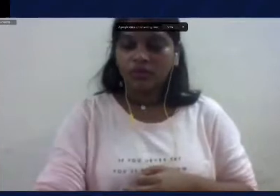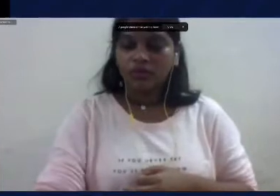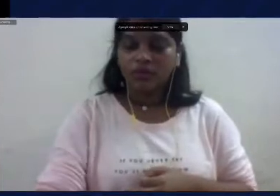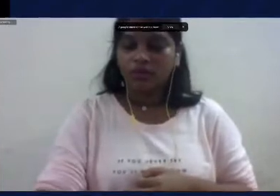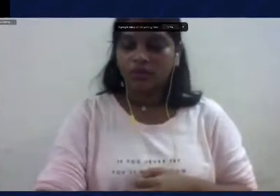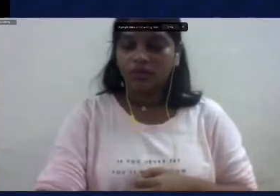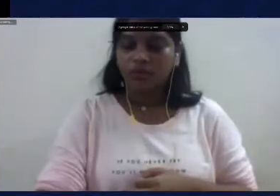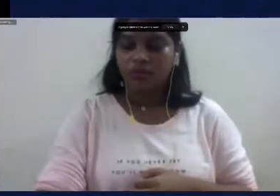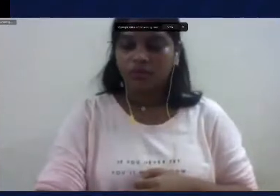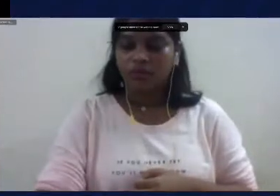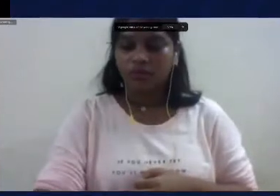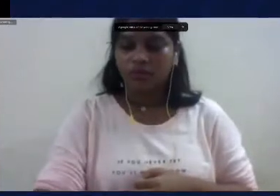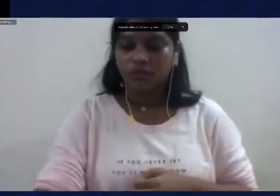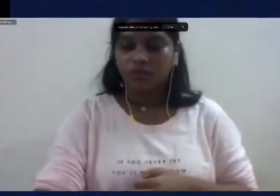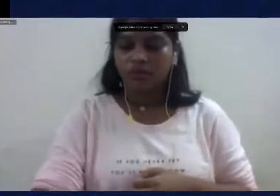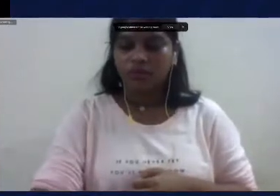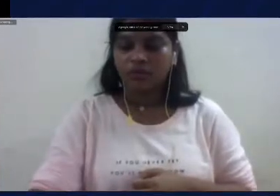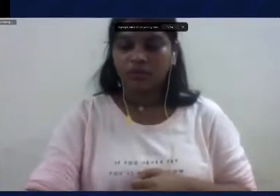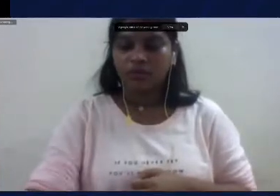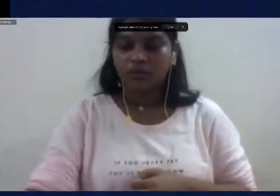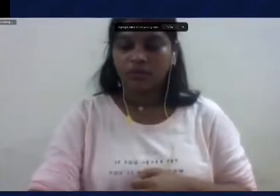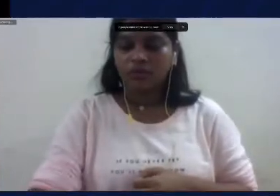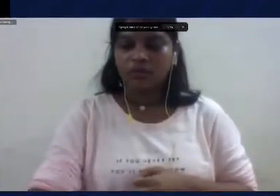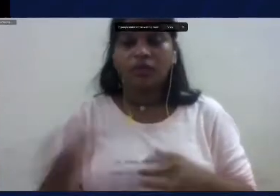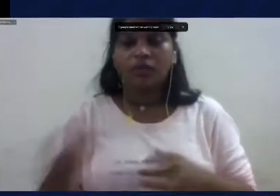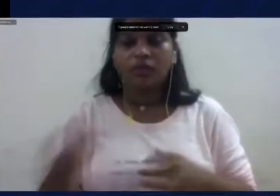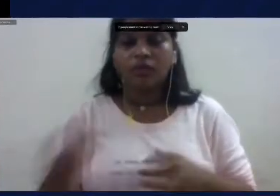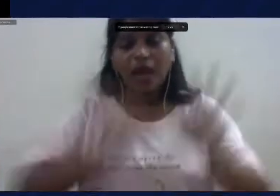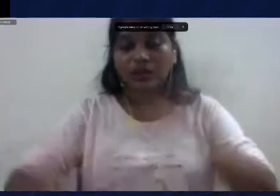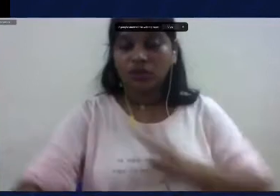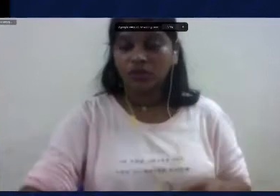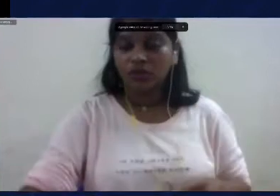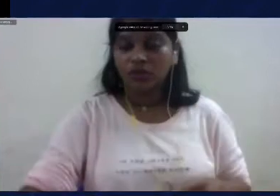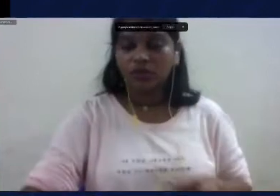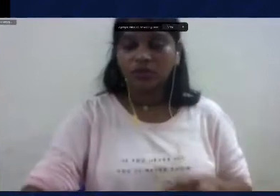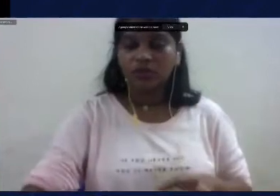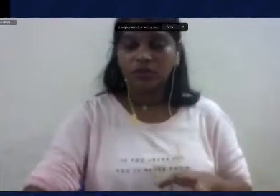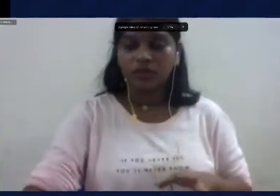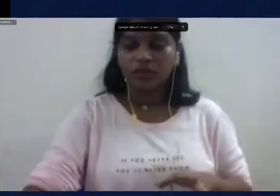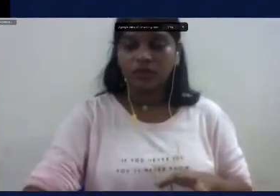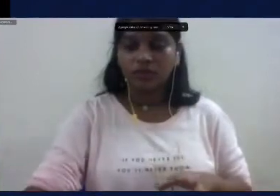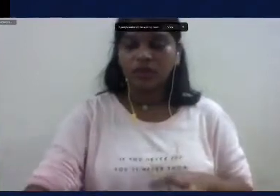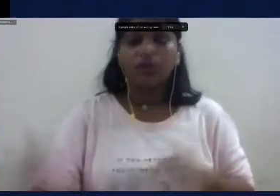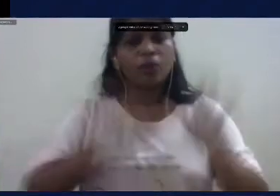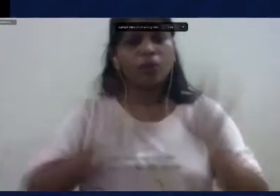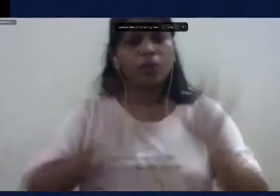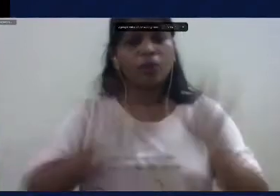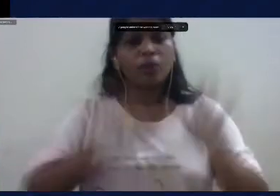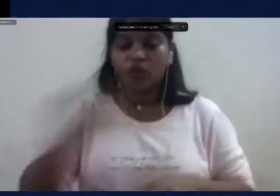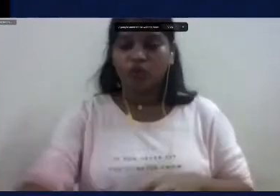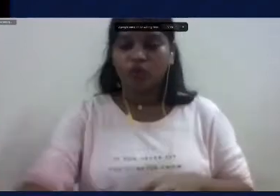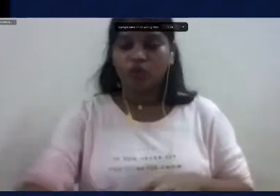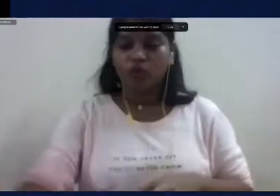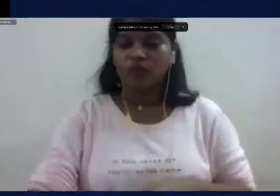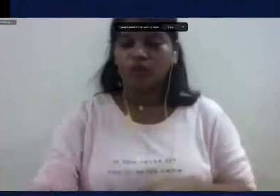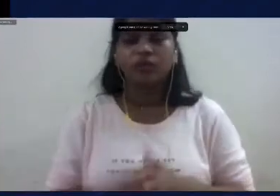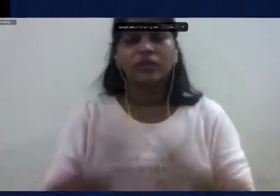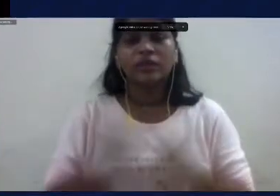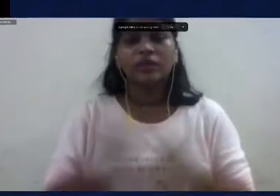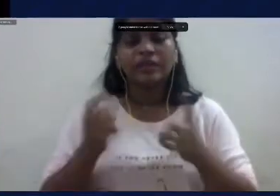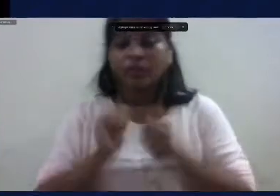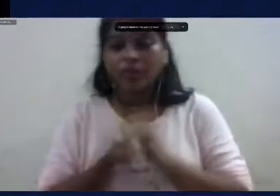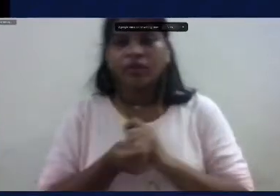from there to create actions that are needed towards creating that particular future. And therefore, what kind of implications